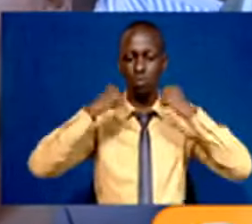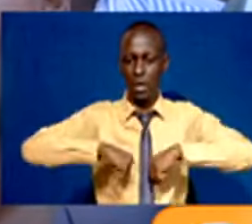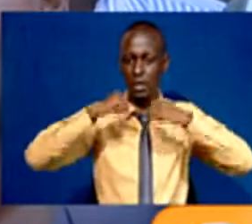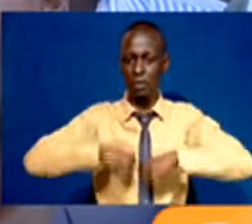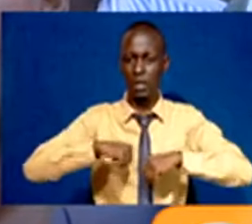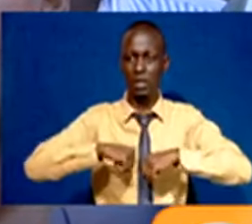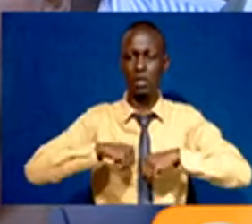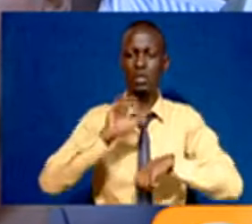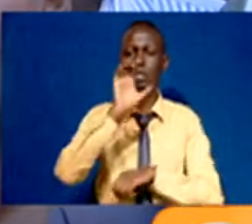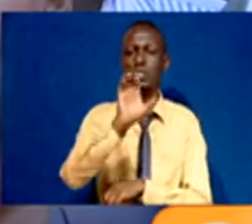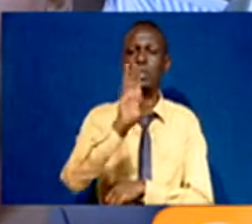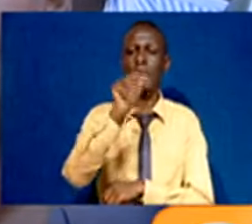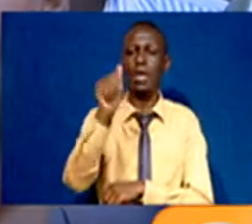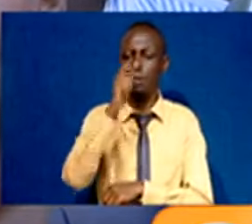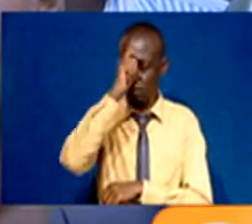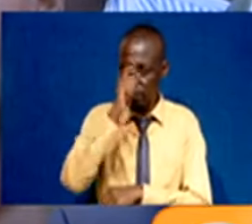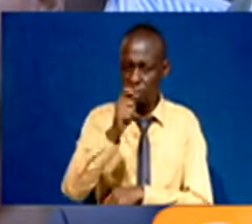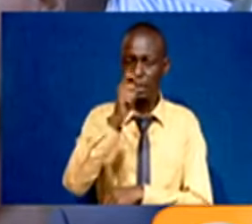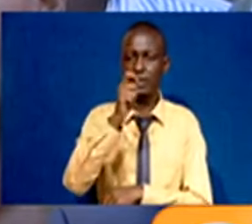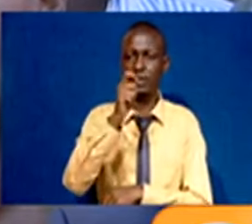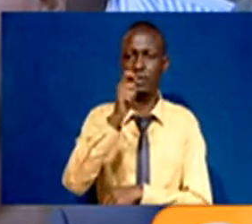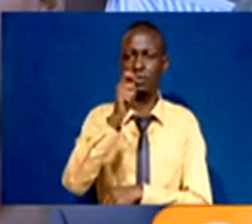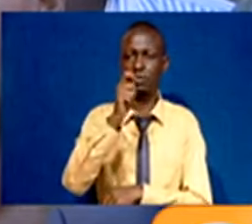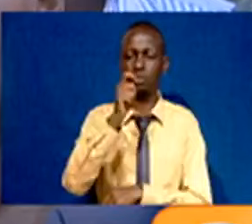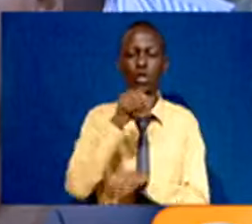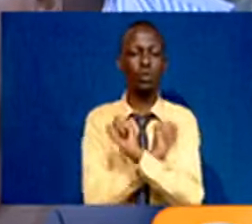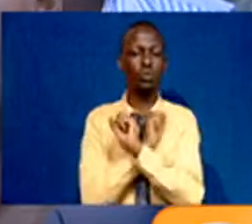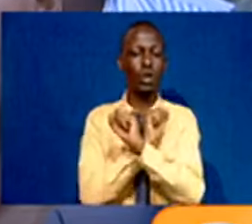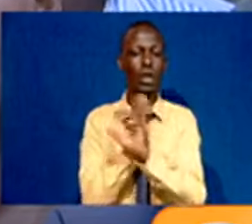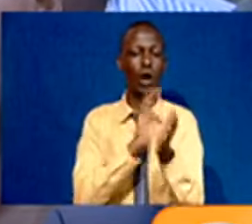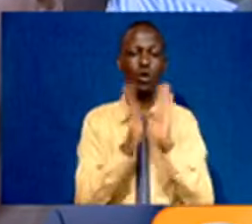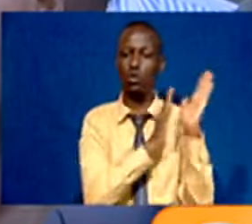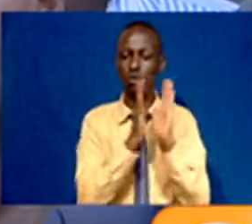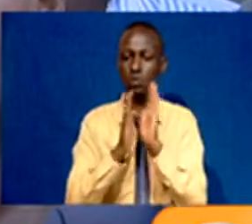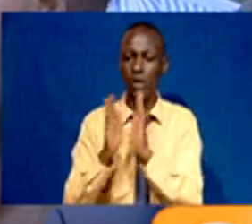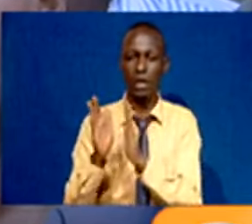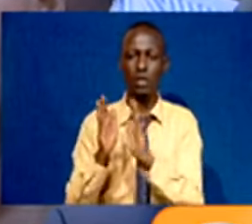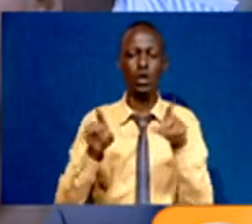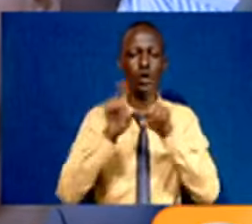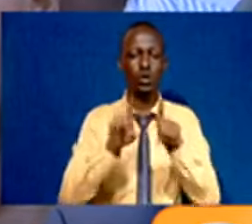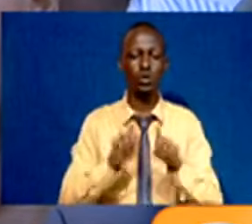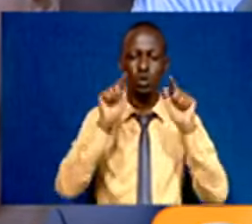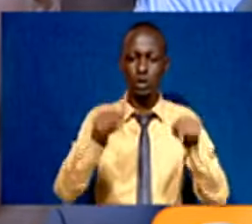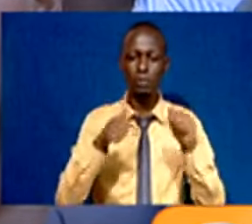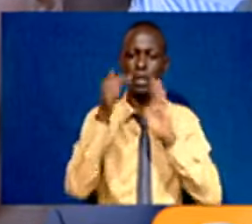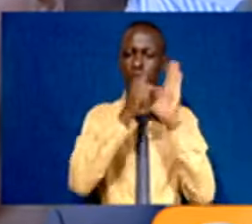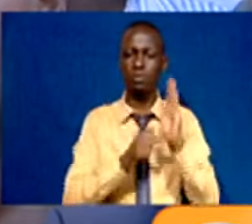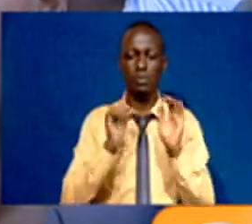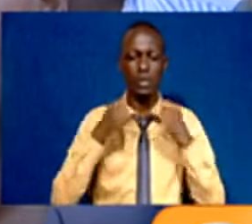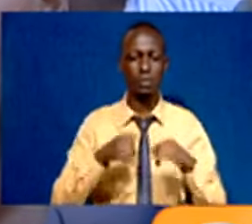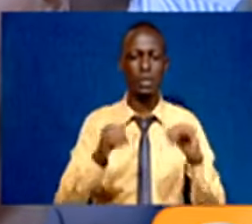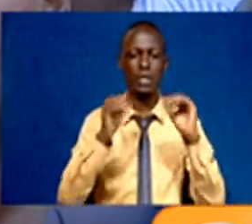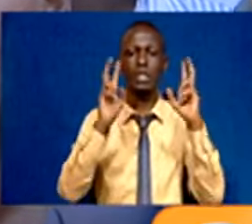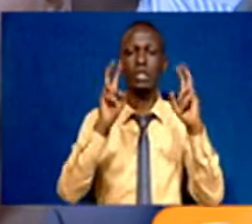of this particular CBA, that protects it in entirety, that ensures that there is implementation of the demands we have, that the 19